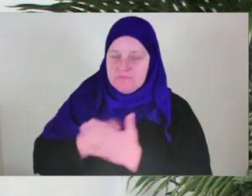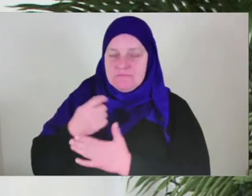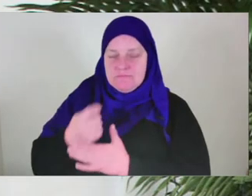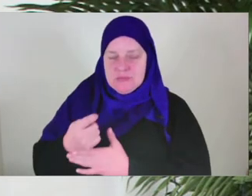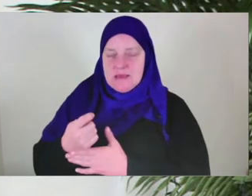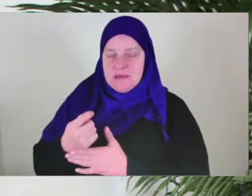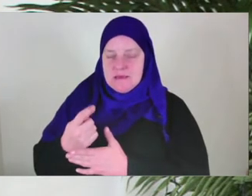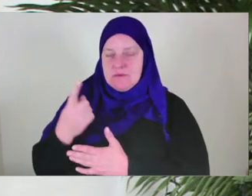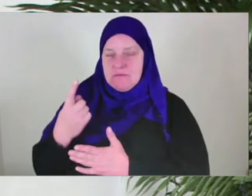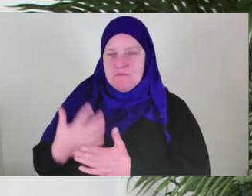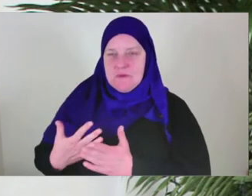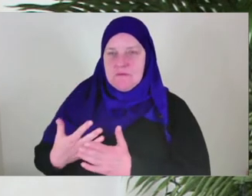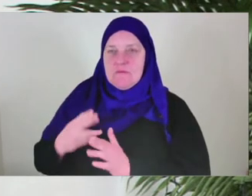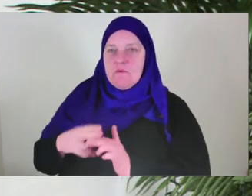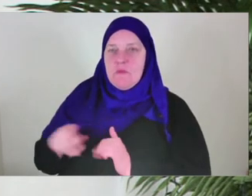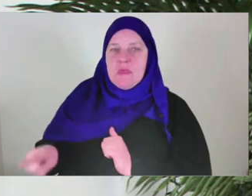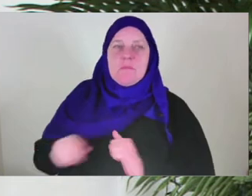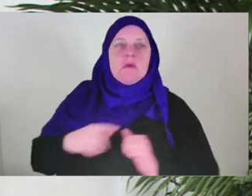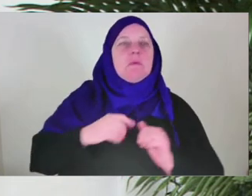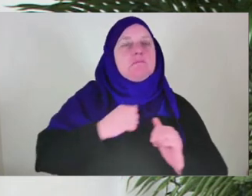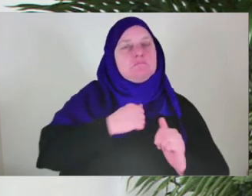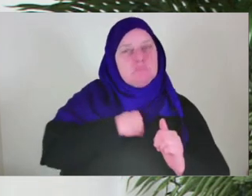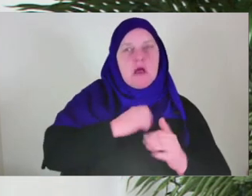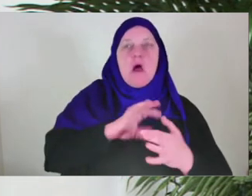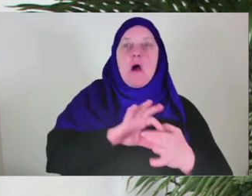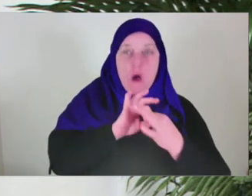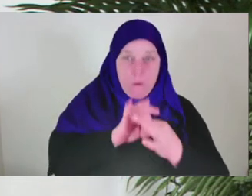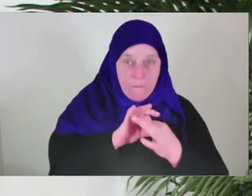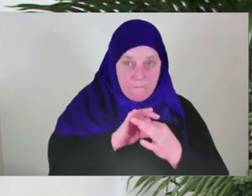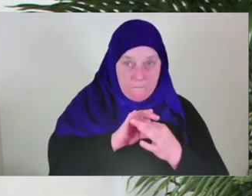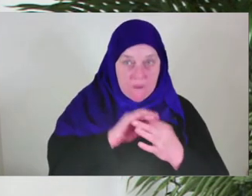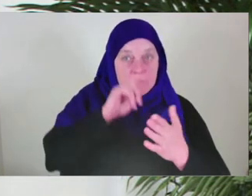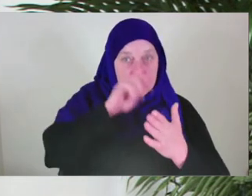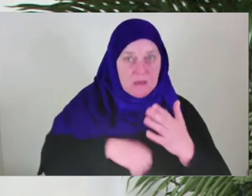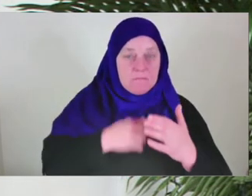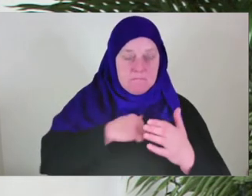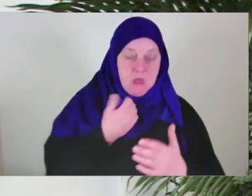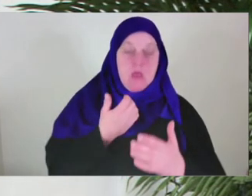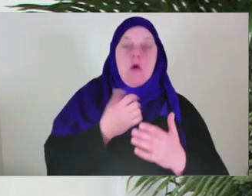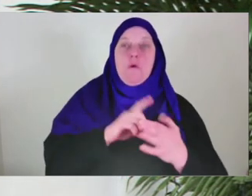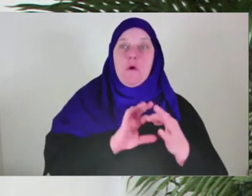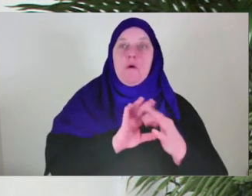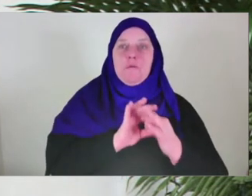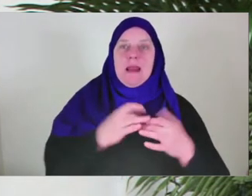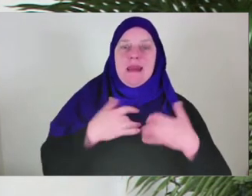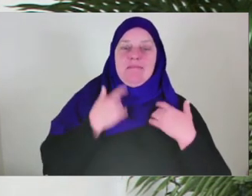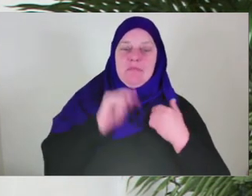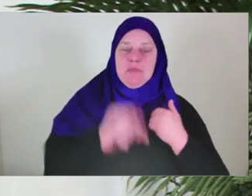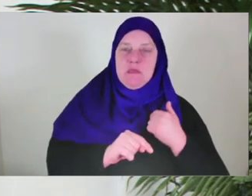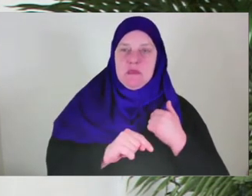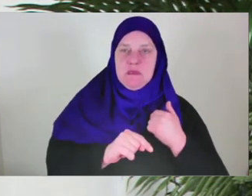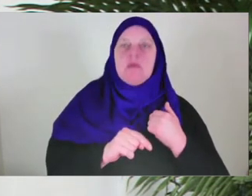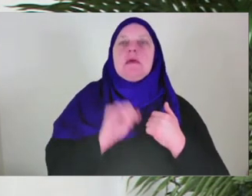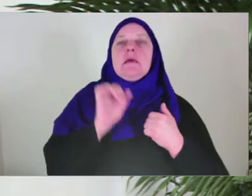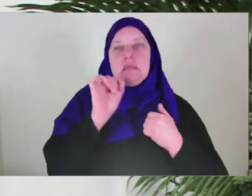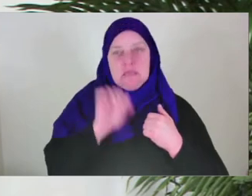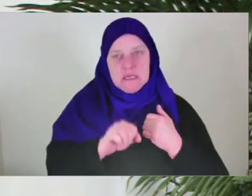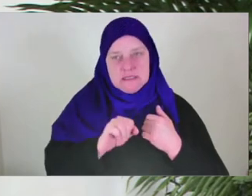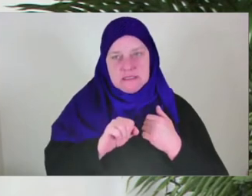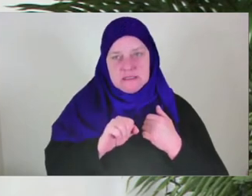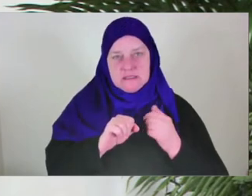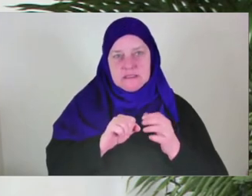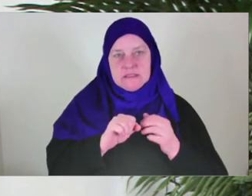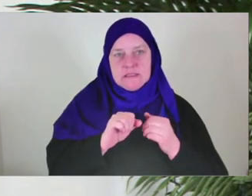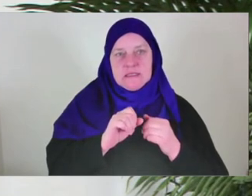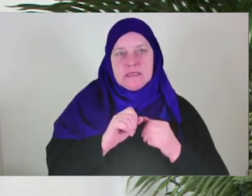Thank and you so much, car. Sheikh. Thank you also for mentioning about the offset account. I did want, there was a question about that, and I'm glad you mentioned that. I thought it might get too